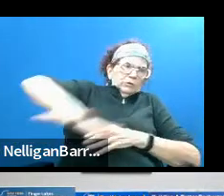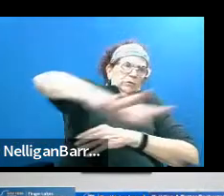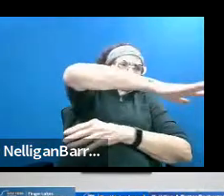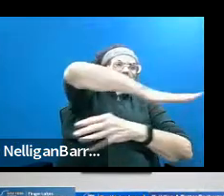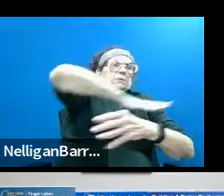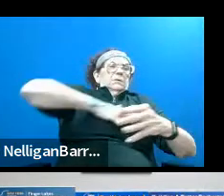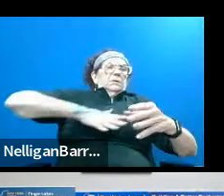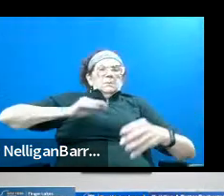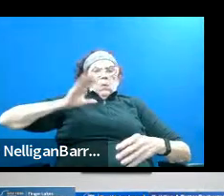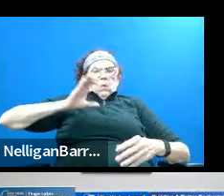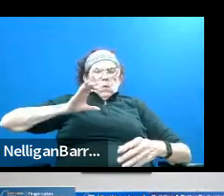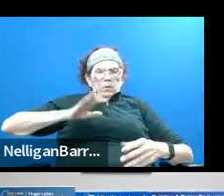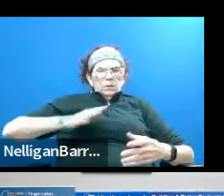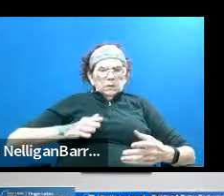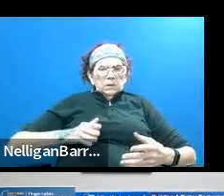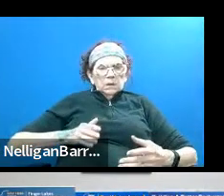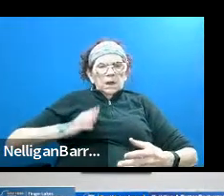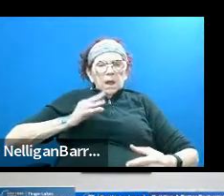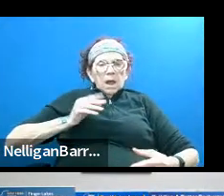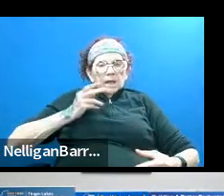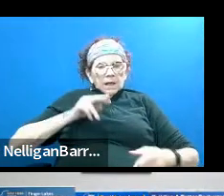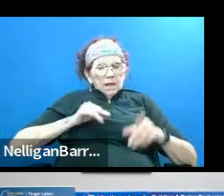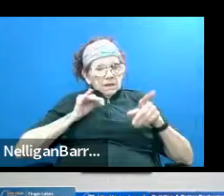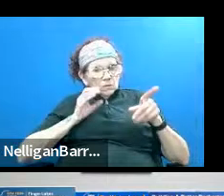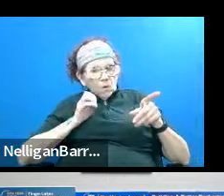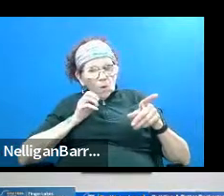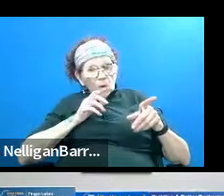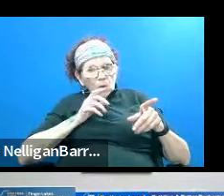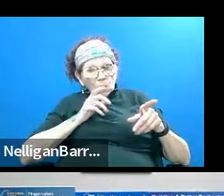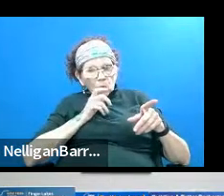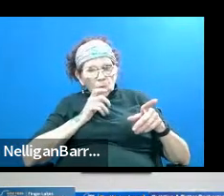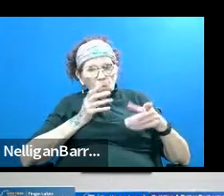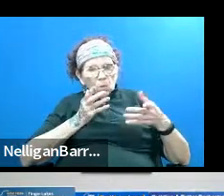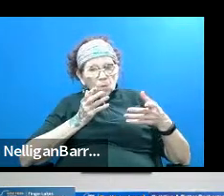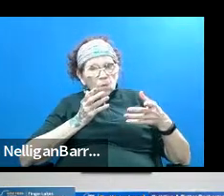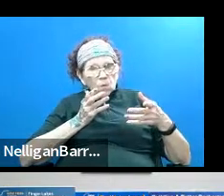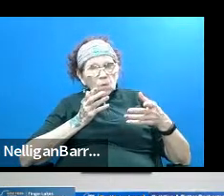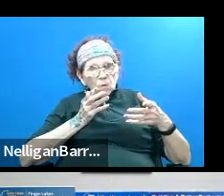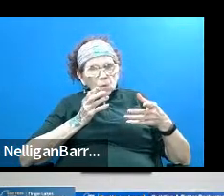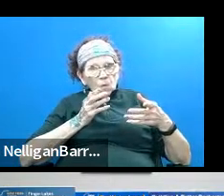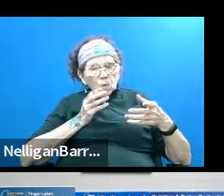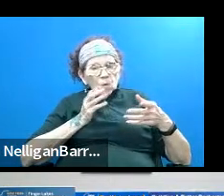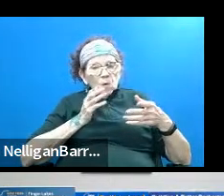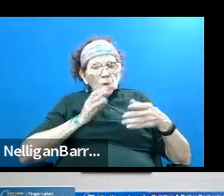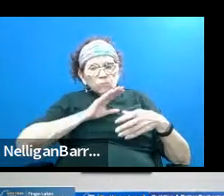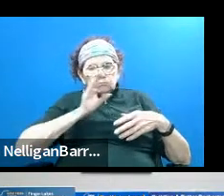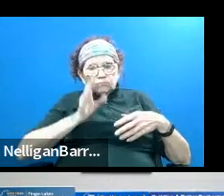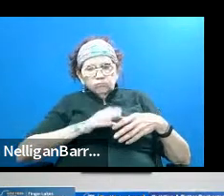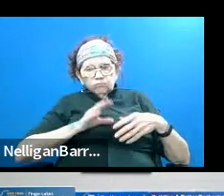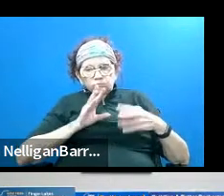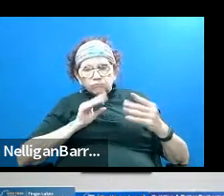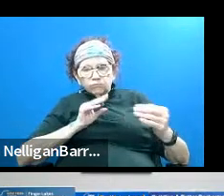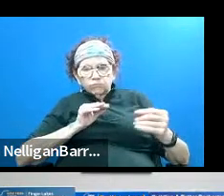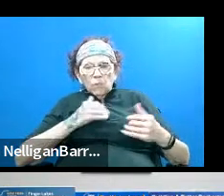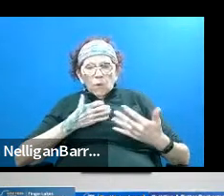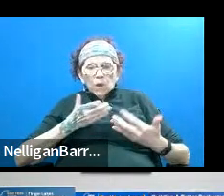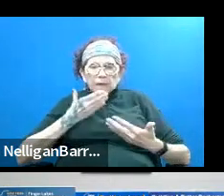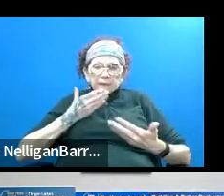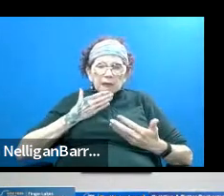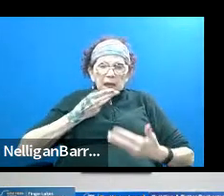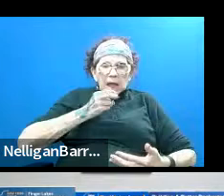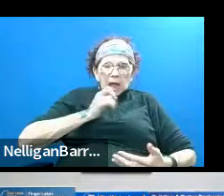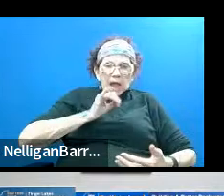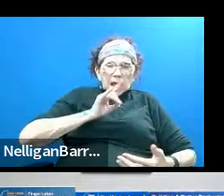and Joe, who are on the call, for being here today. And I think that as you see from both